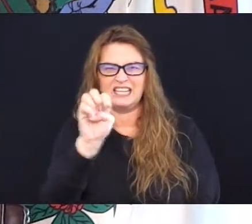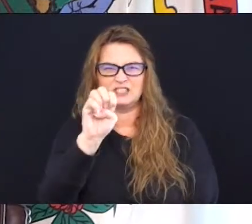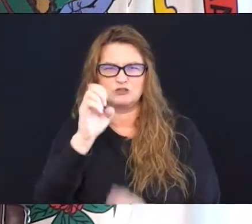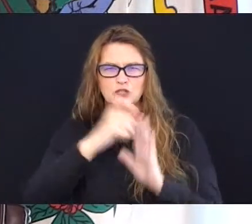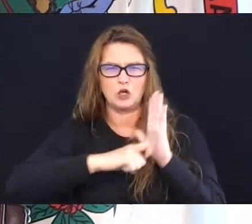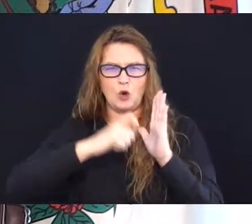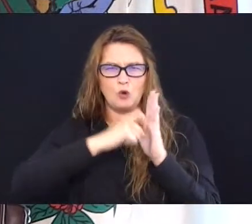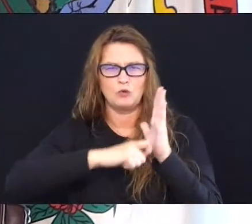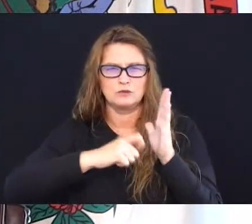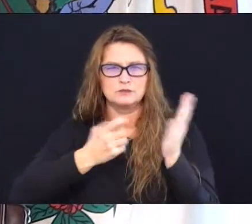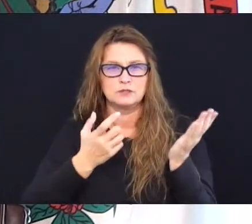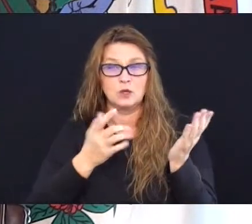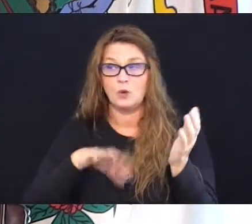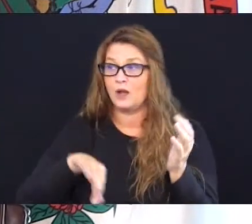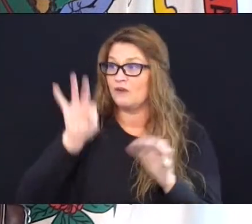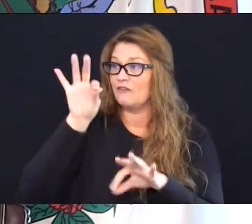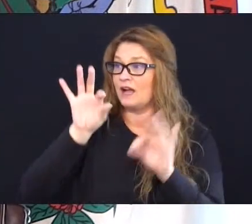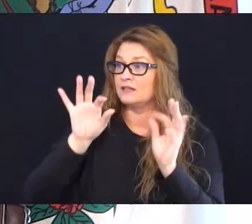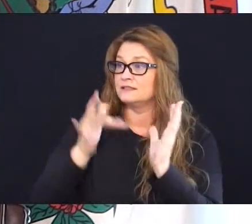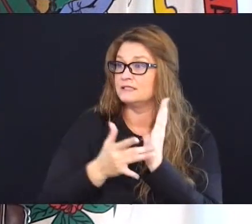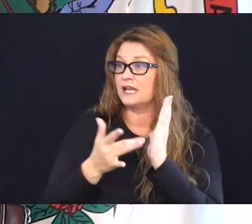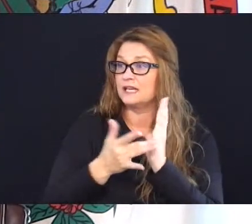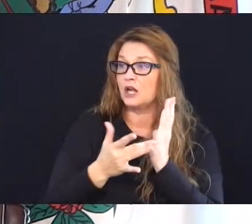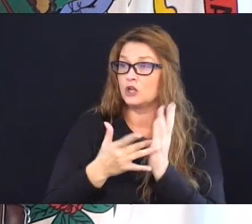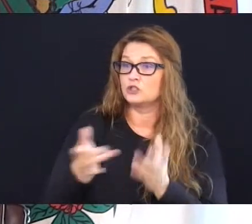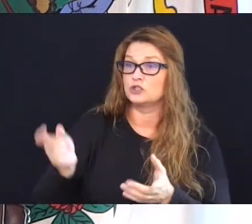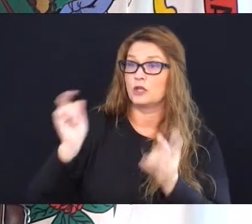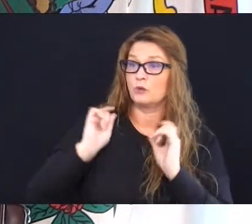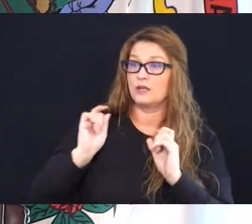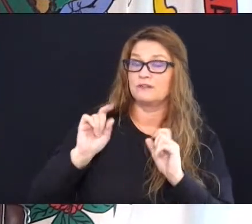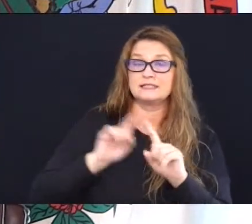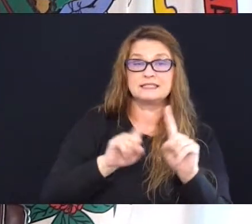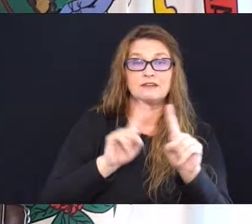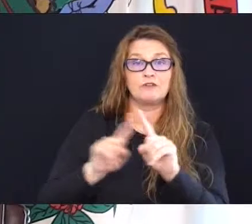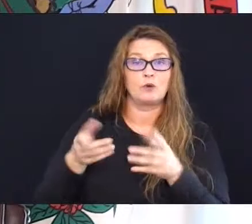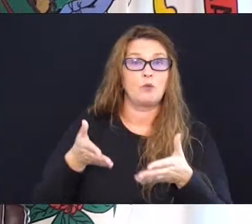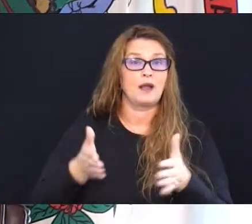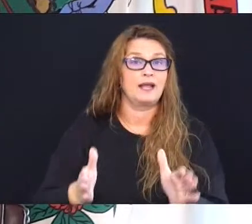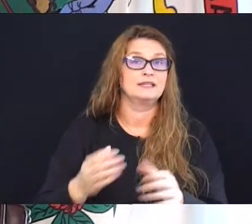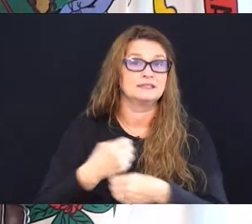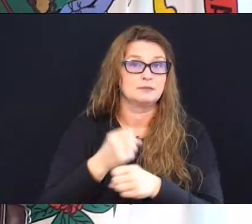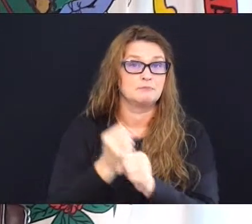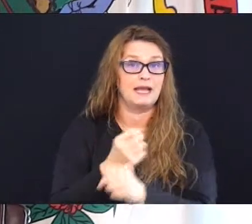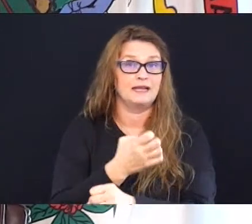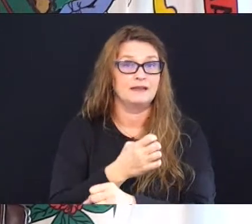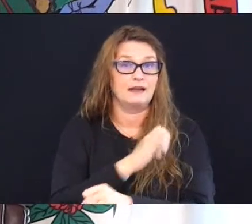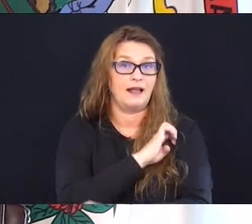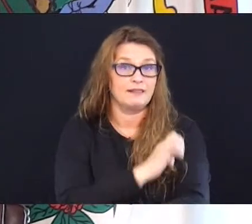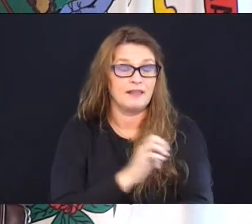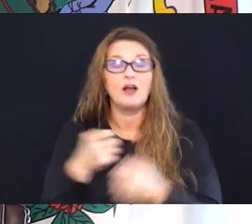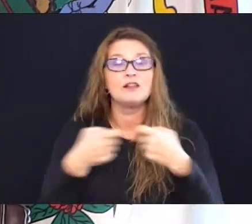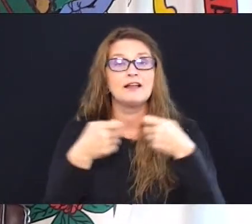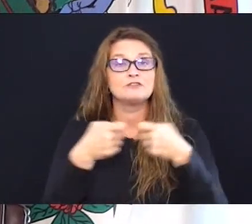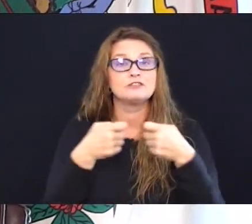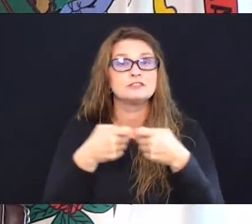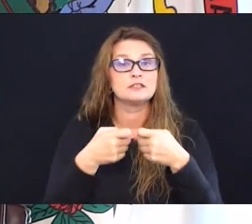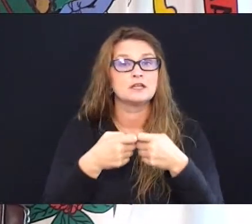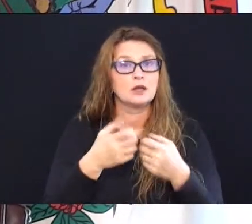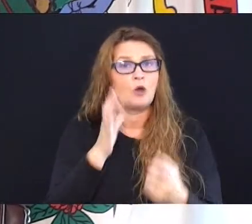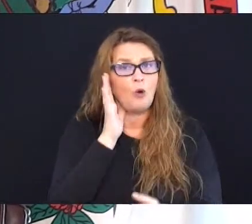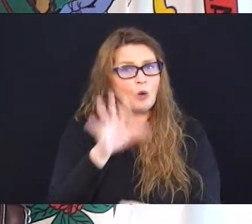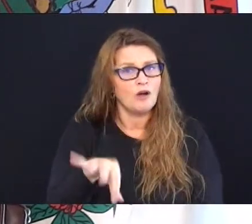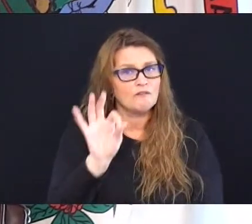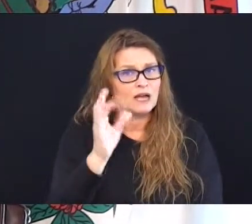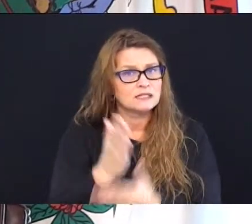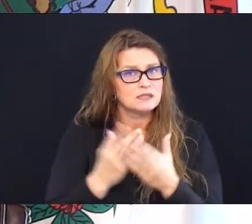to find technology that will give us alternative energy sources to make electricity. And I think we'll find that